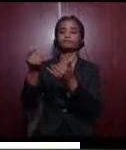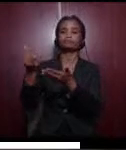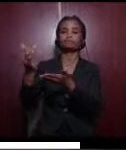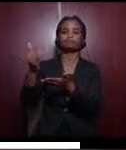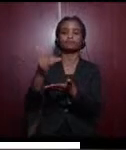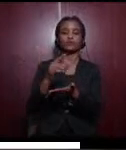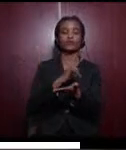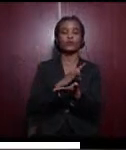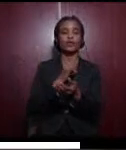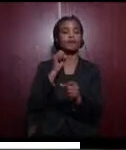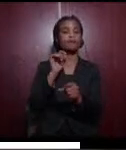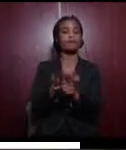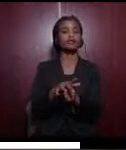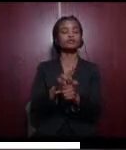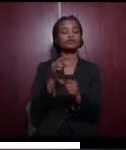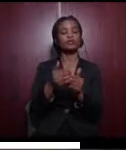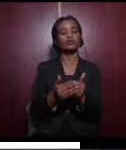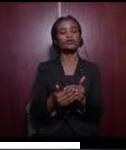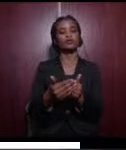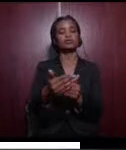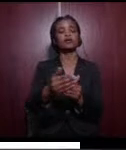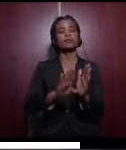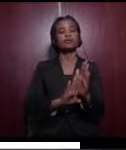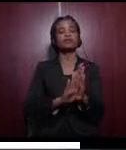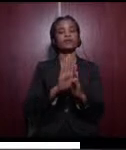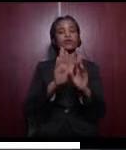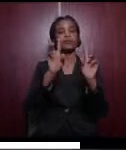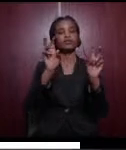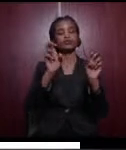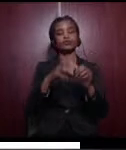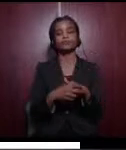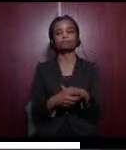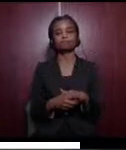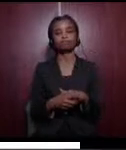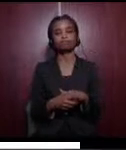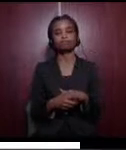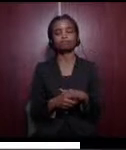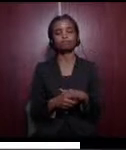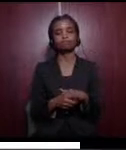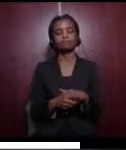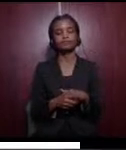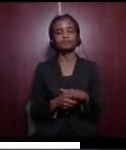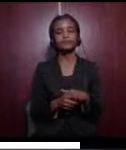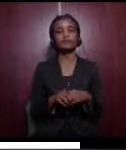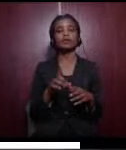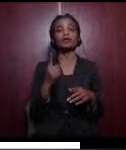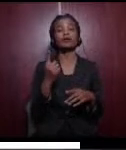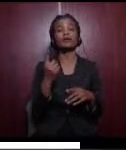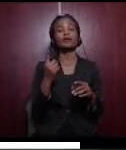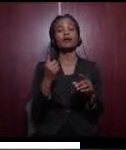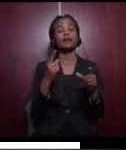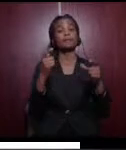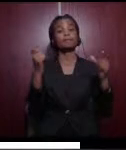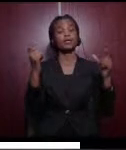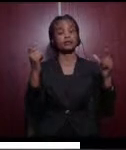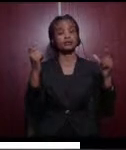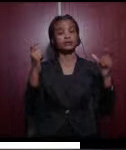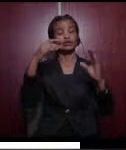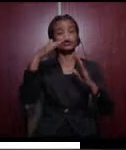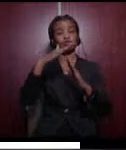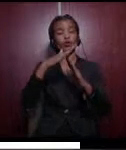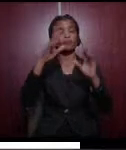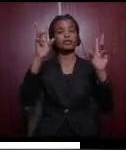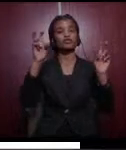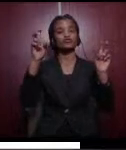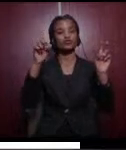impact on a long-term developmental issues. The main issue that I've always been repeating is that